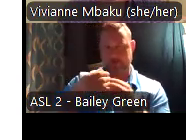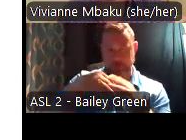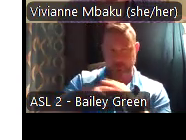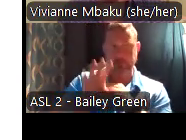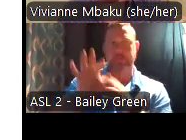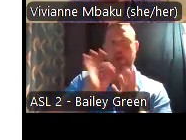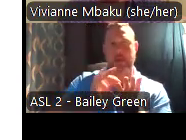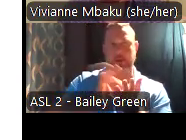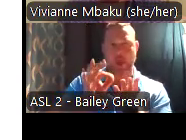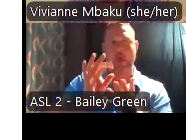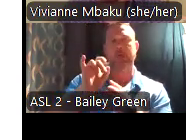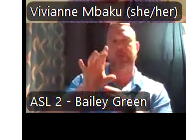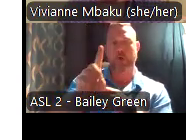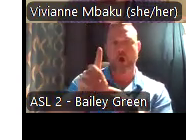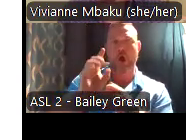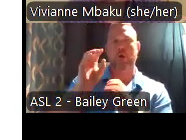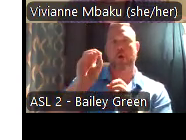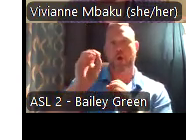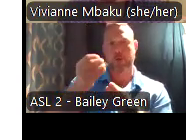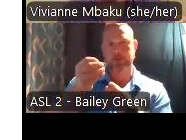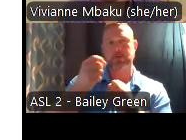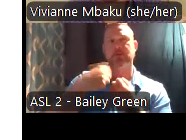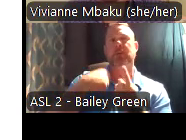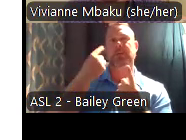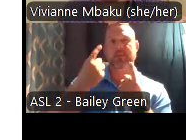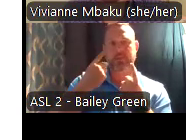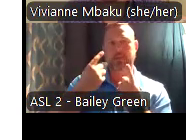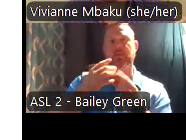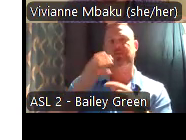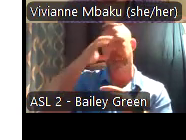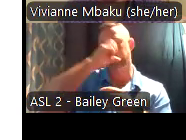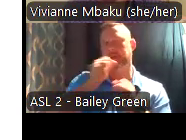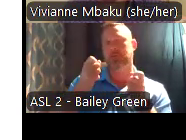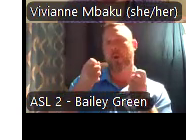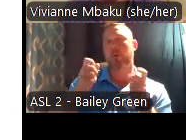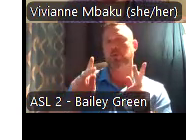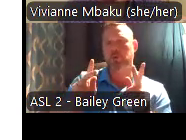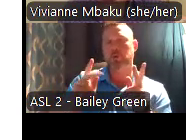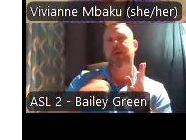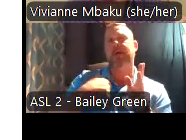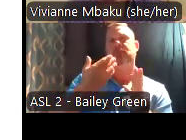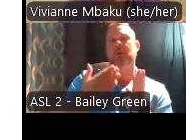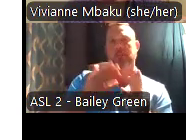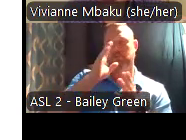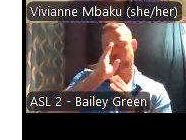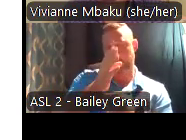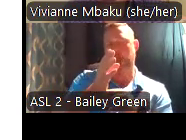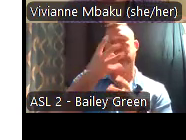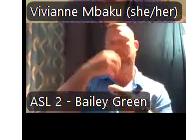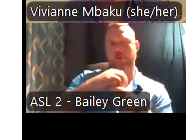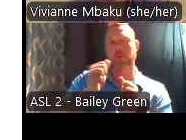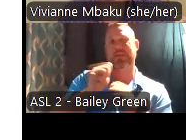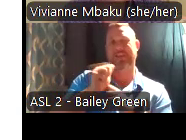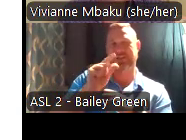Medi-Cal fraud office. But we think that there is a really missed opportunity to have some direct engagement with the AG's office on